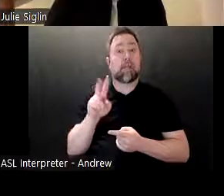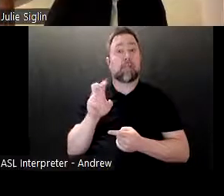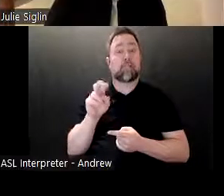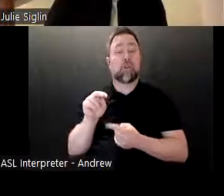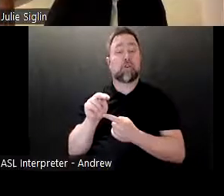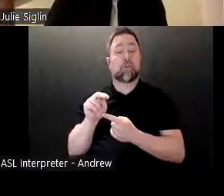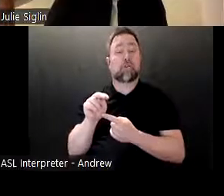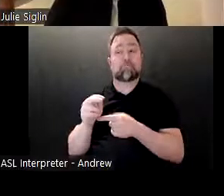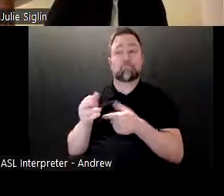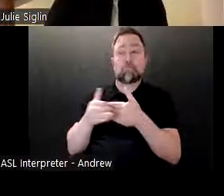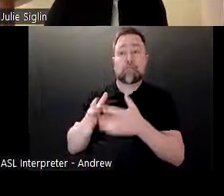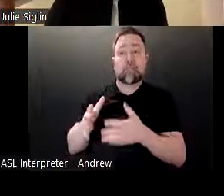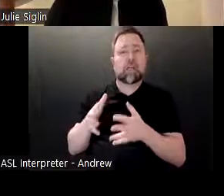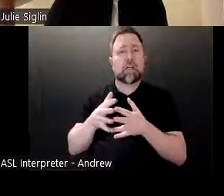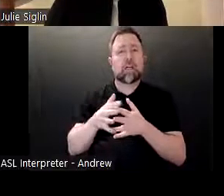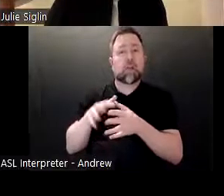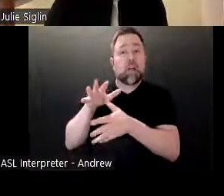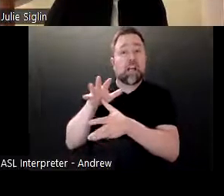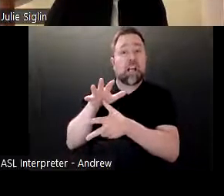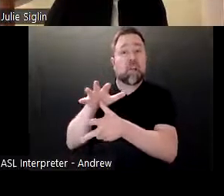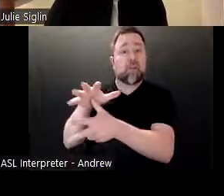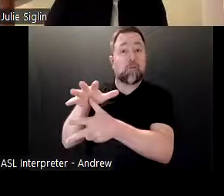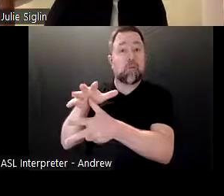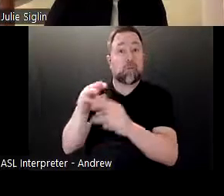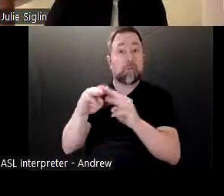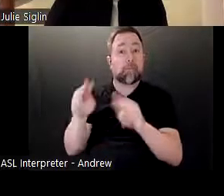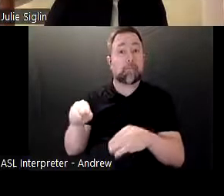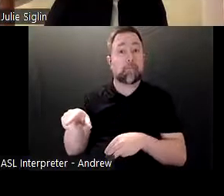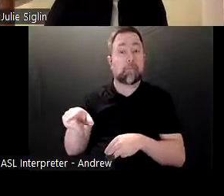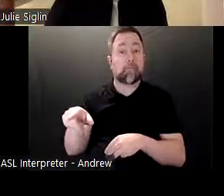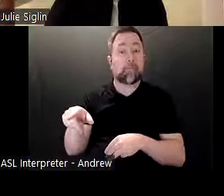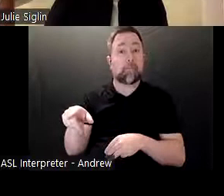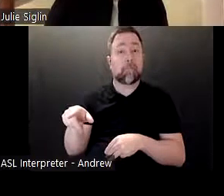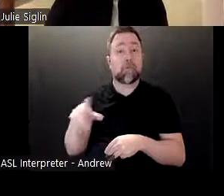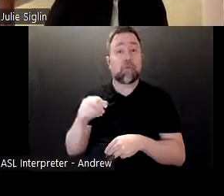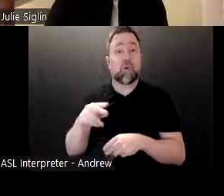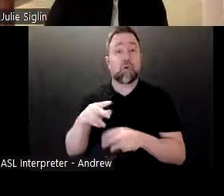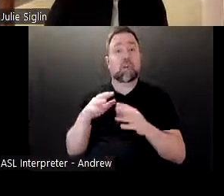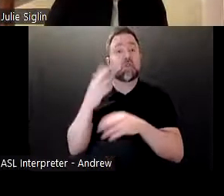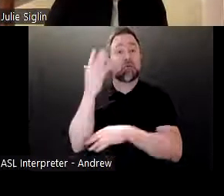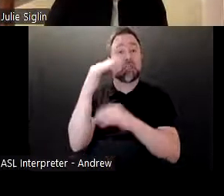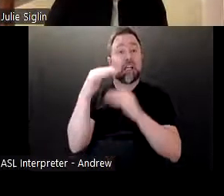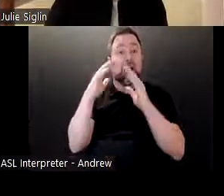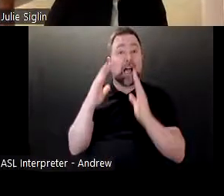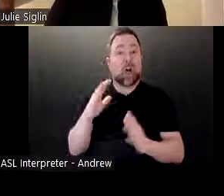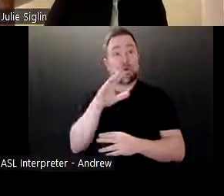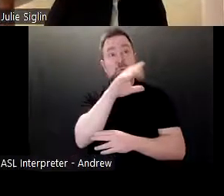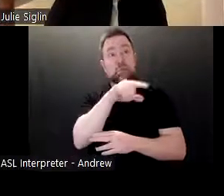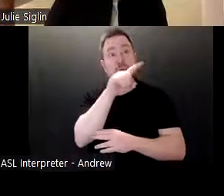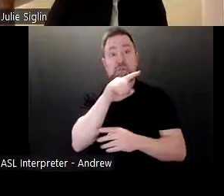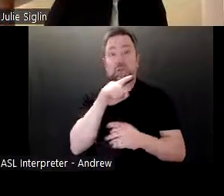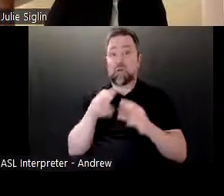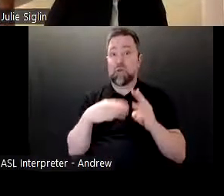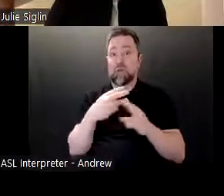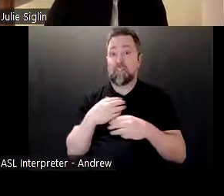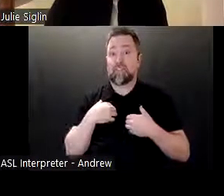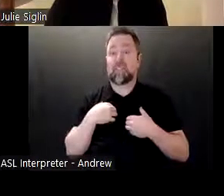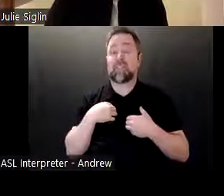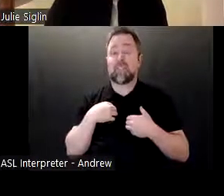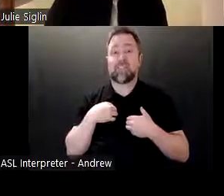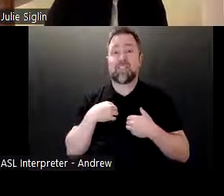nearby American Helicopter Museum or intriguing Treehouse World, the area in which Esherick's site